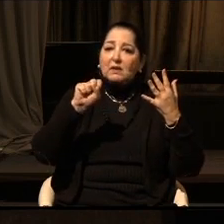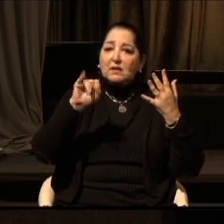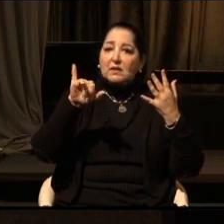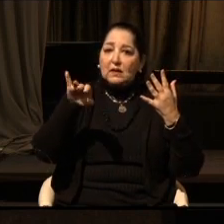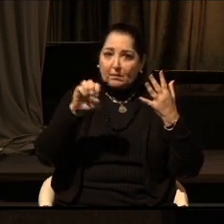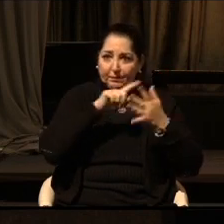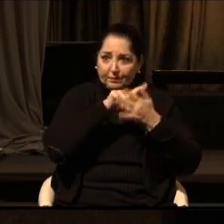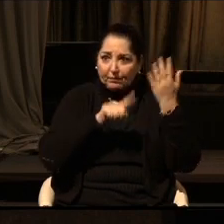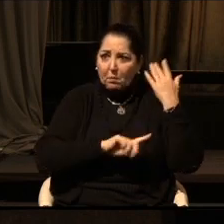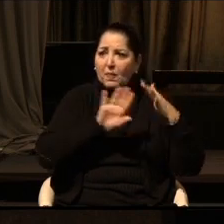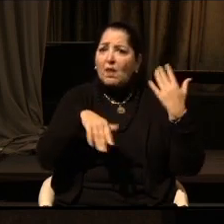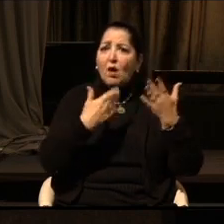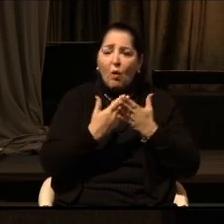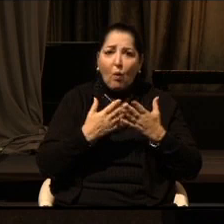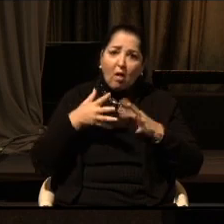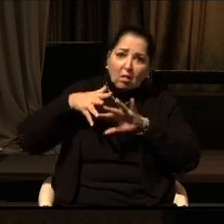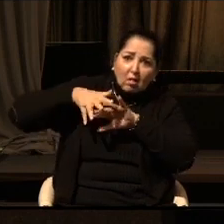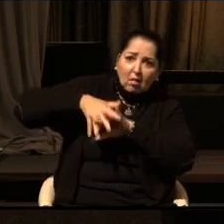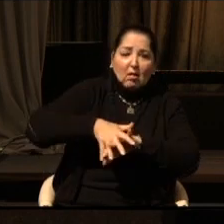homeland.